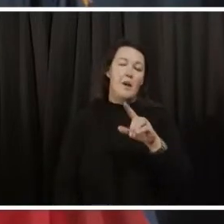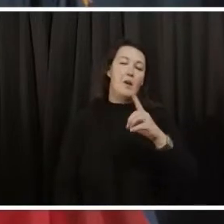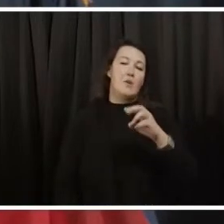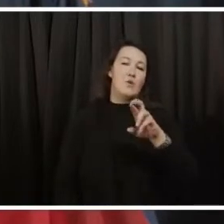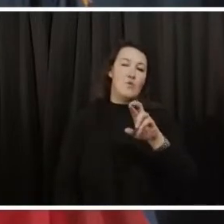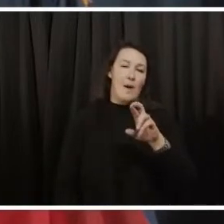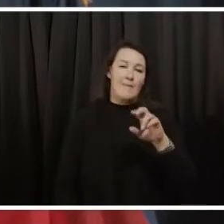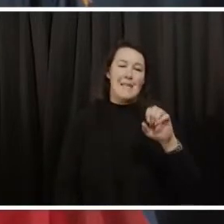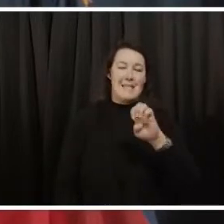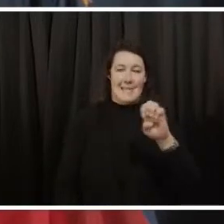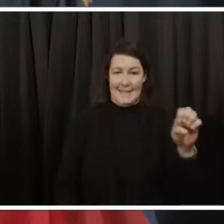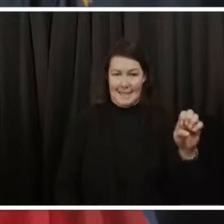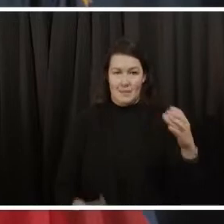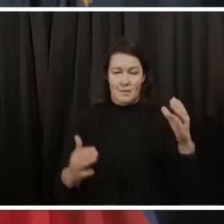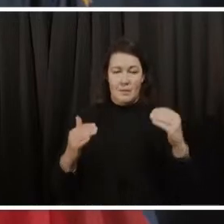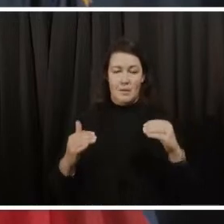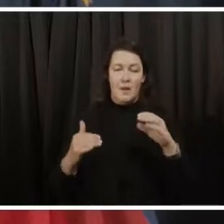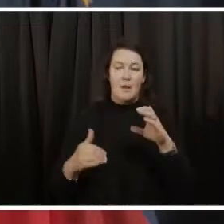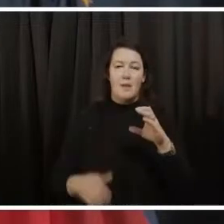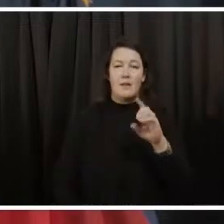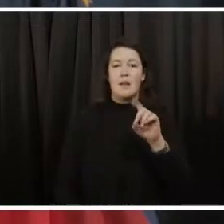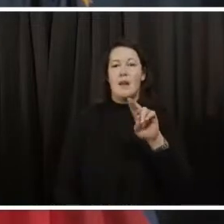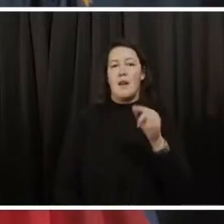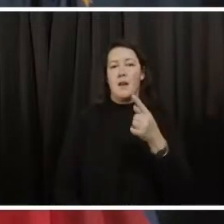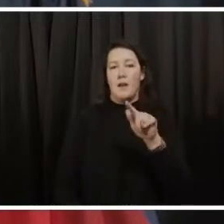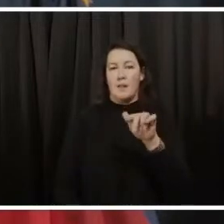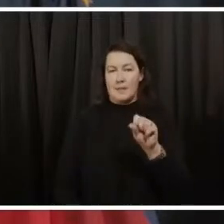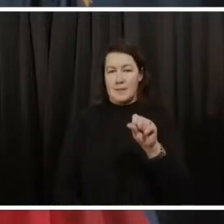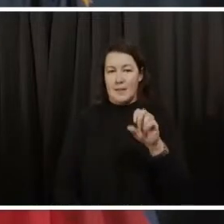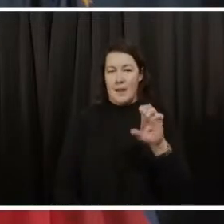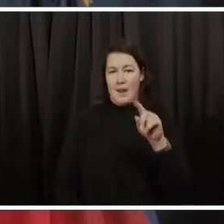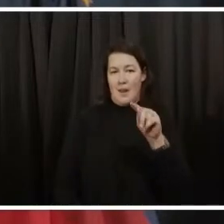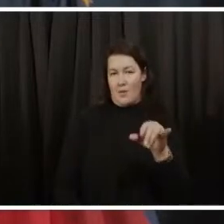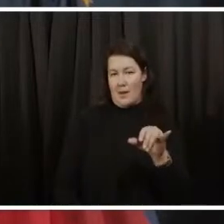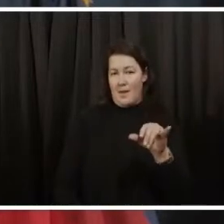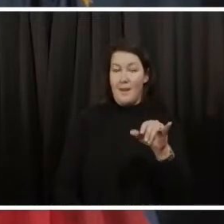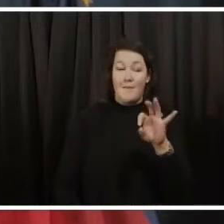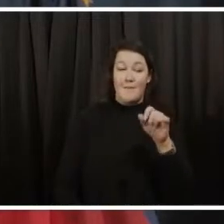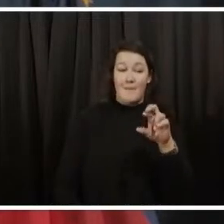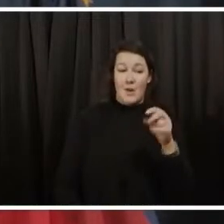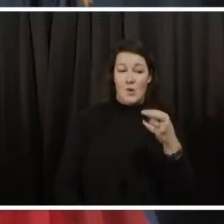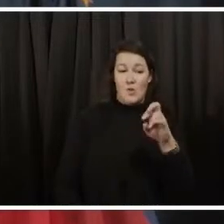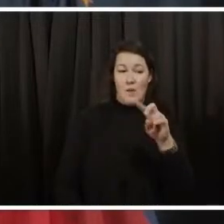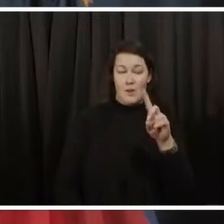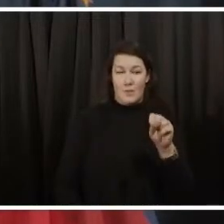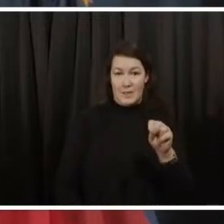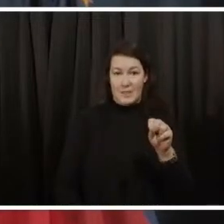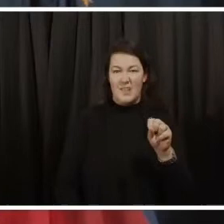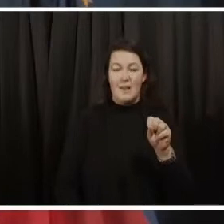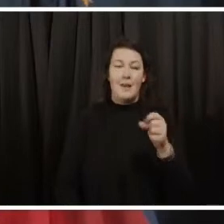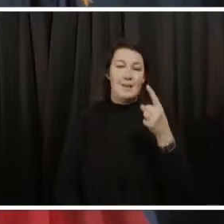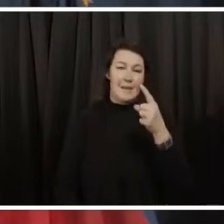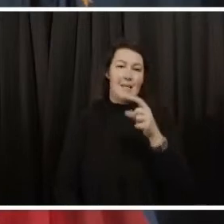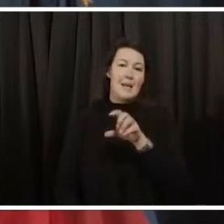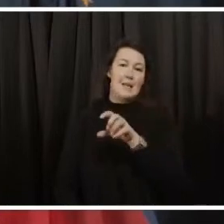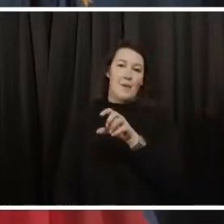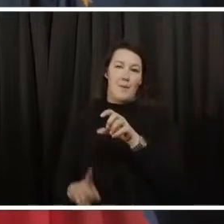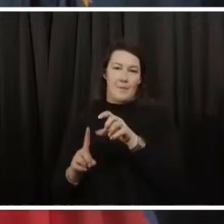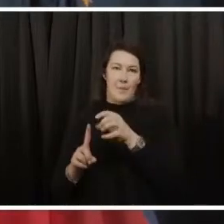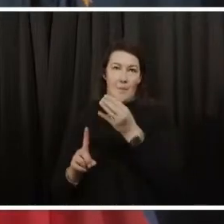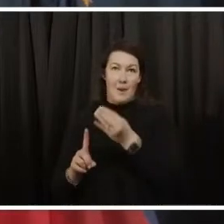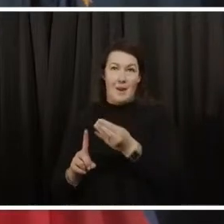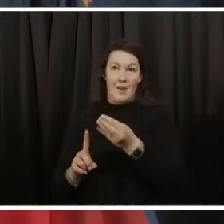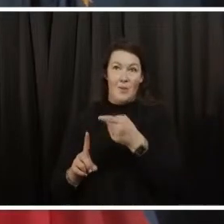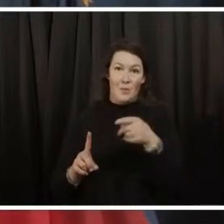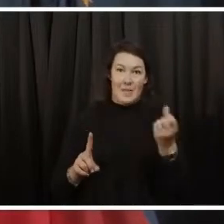through Saturday. Douglas County Fairgrounds in Castle Rock, and that is Monday through Saturday, 10 a.m. to 5 p.m., and Sunday,